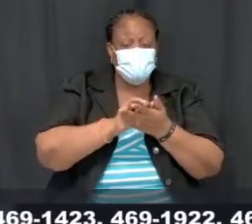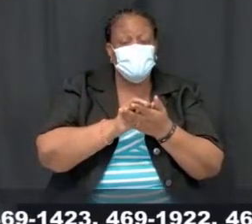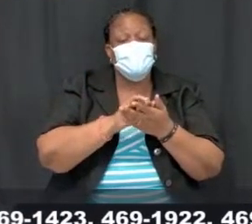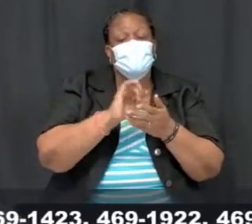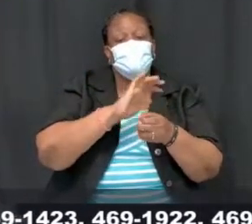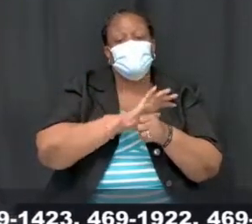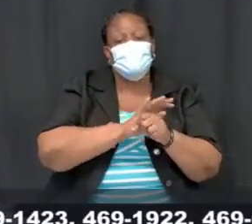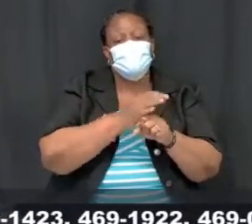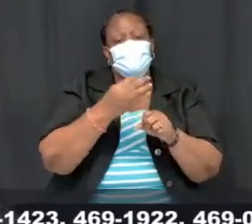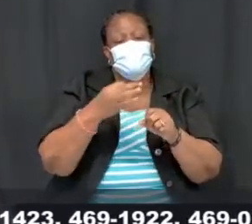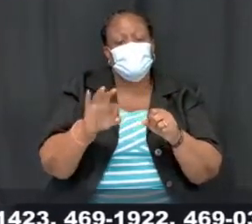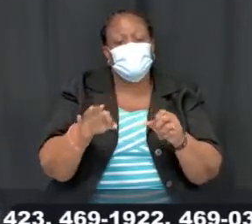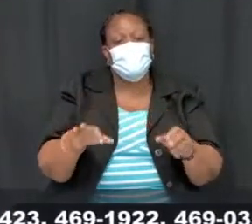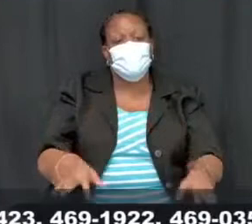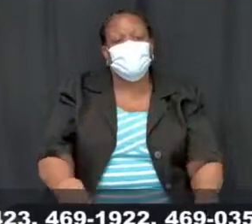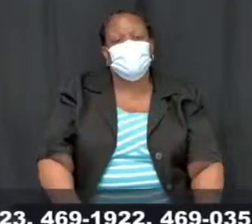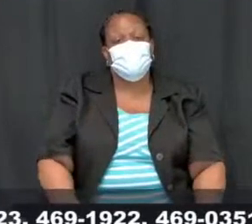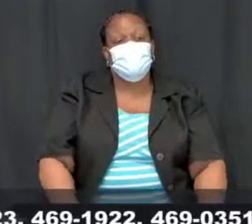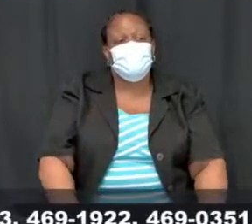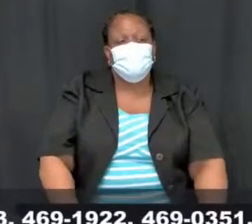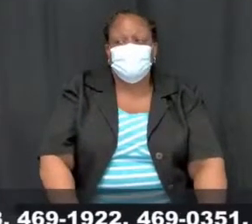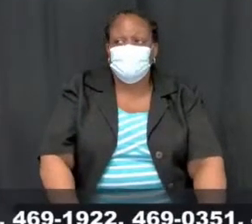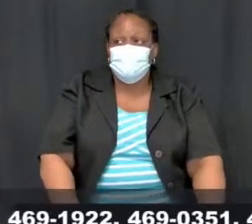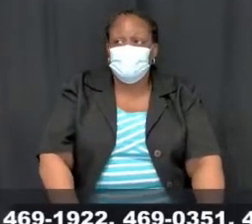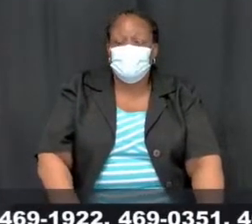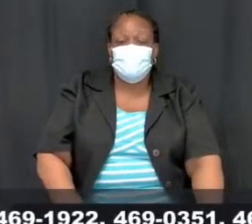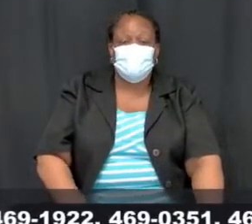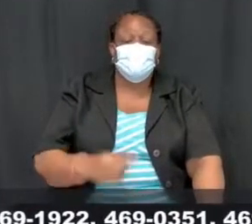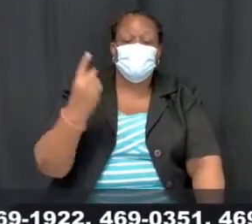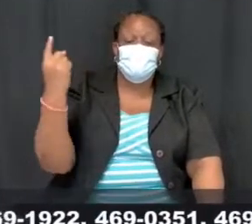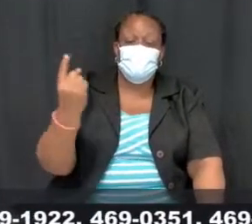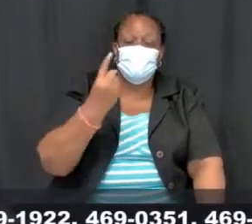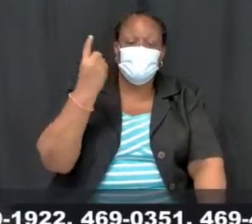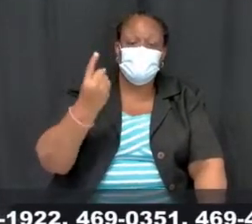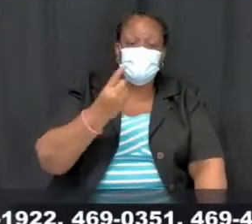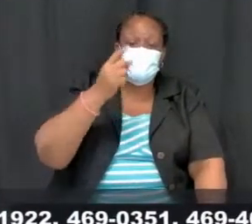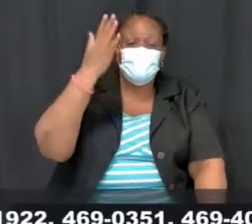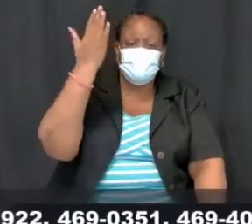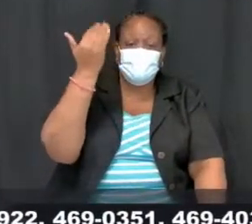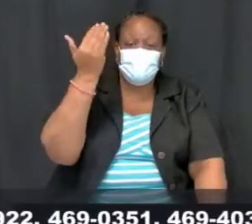only 15% of the global population